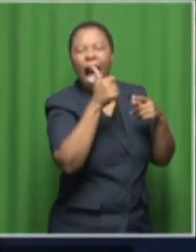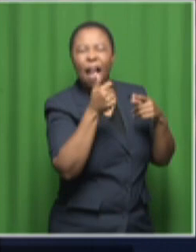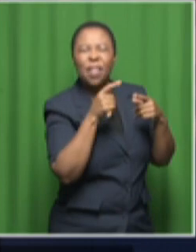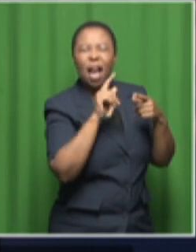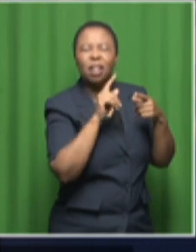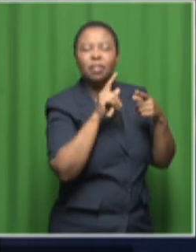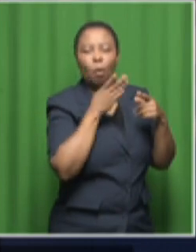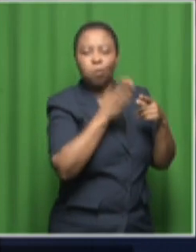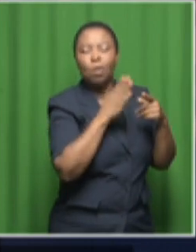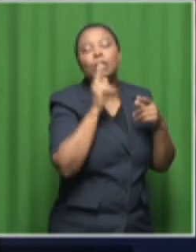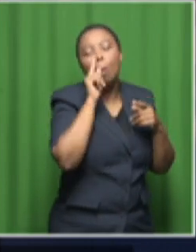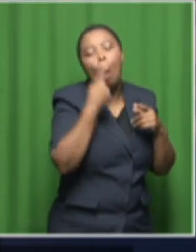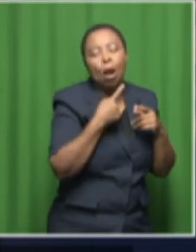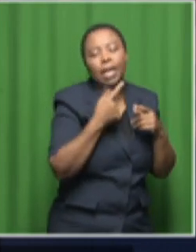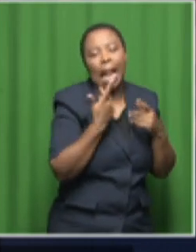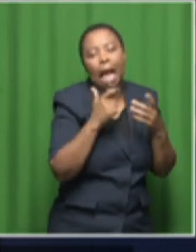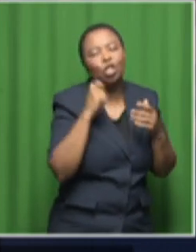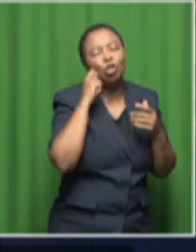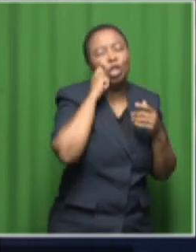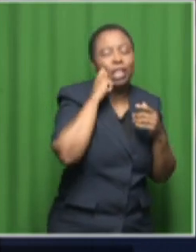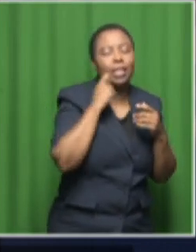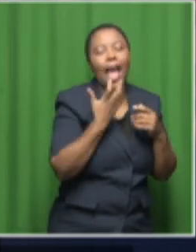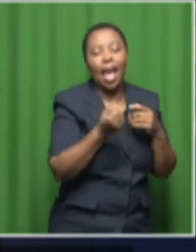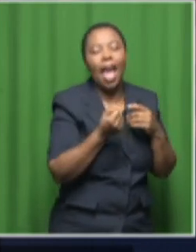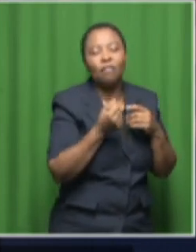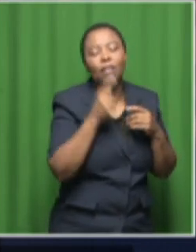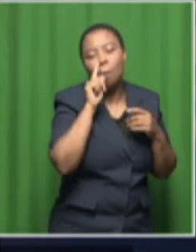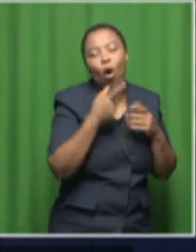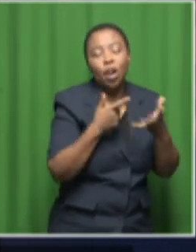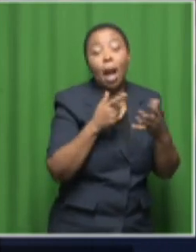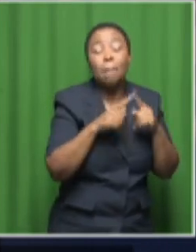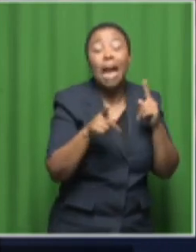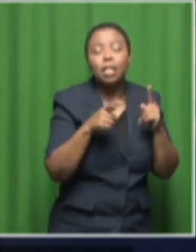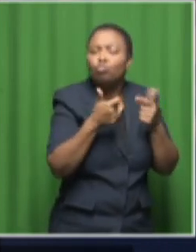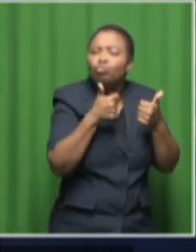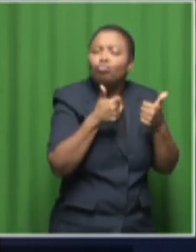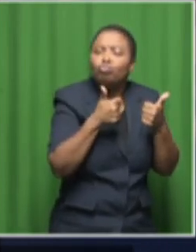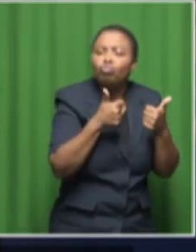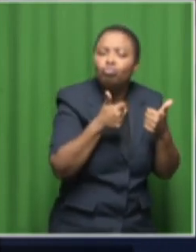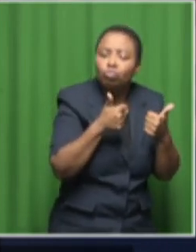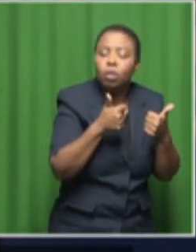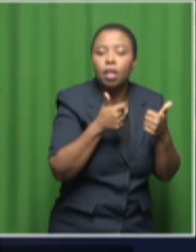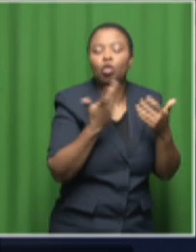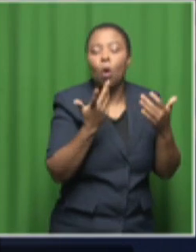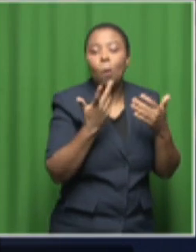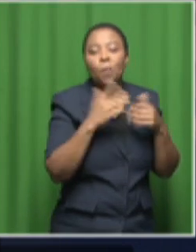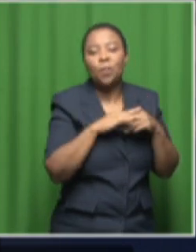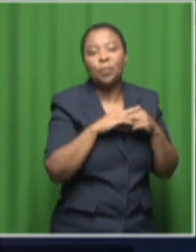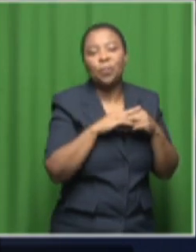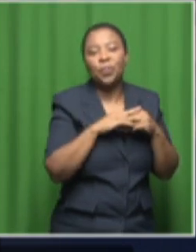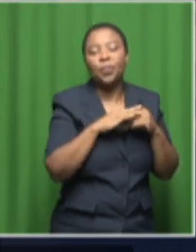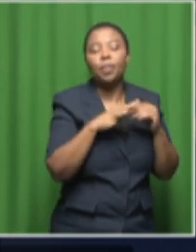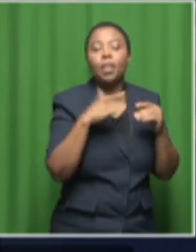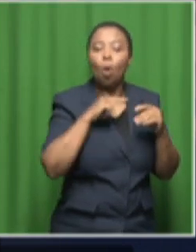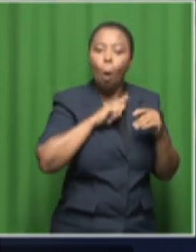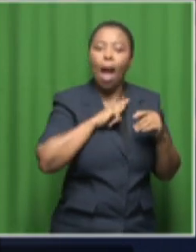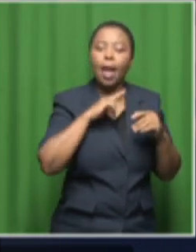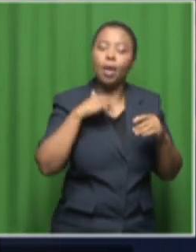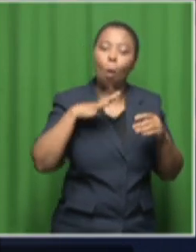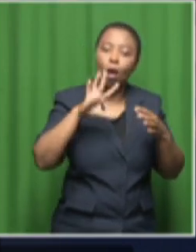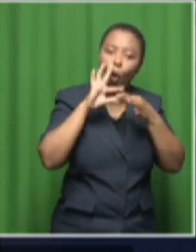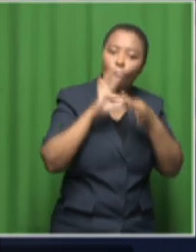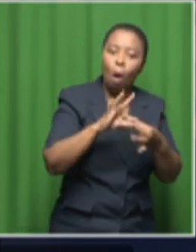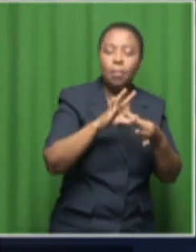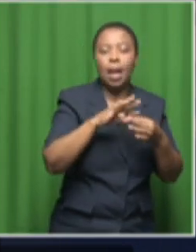It's quite bold and it's quite cheeky, actually, but I think it's a great thing. So, in line with our commitment to really